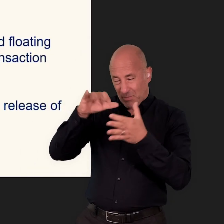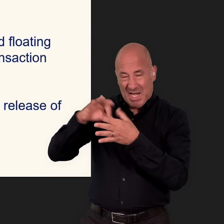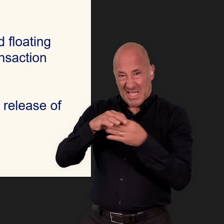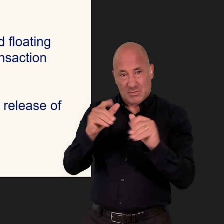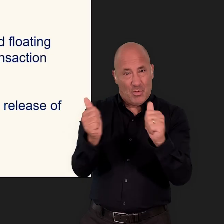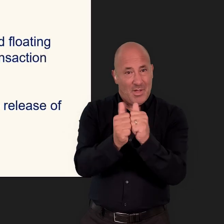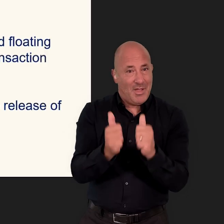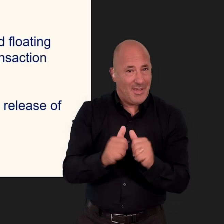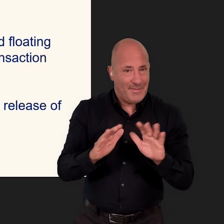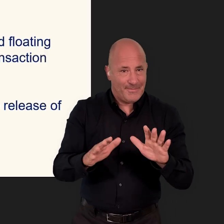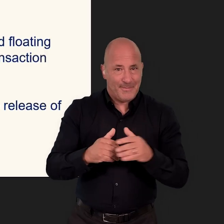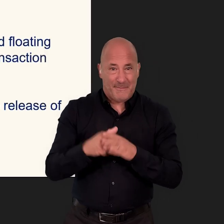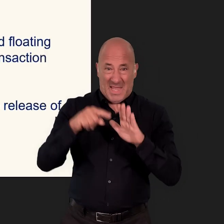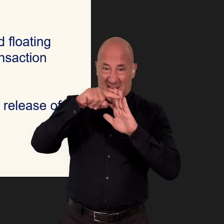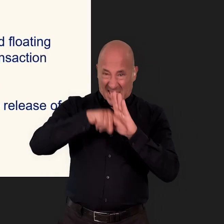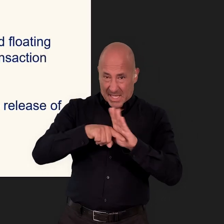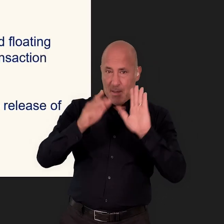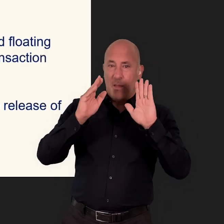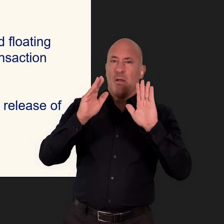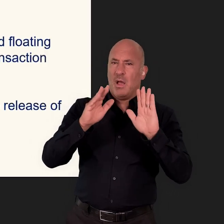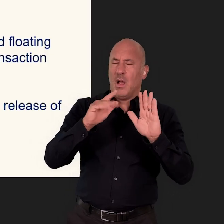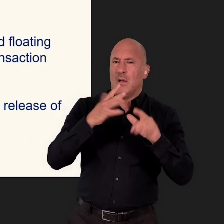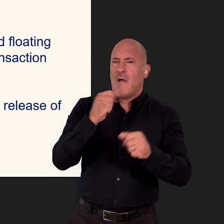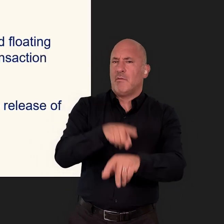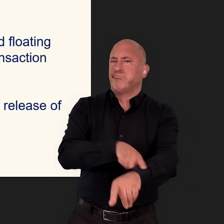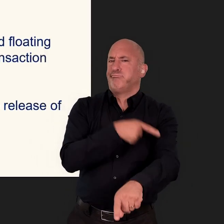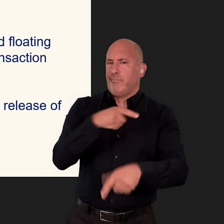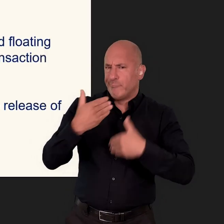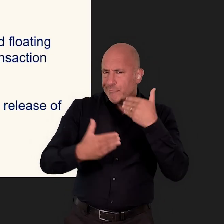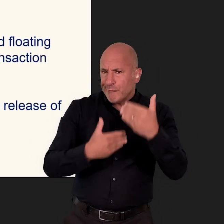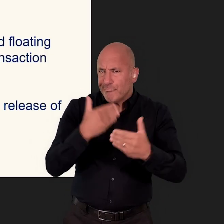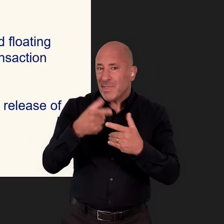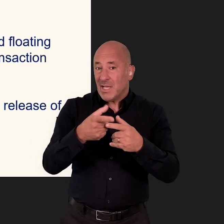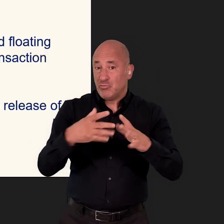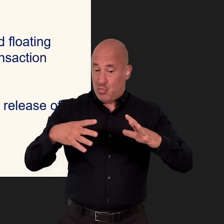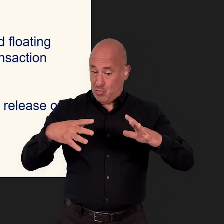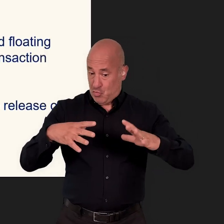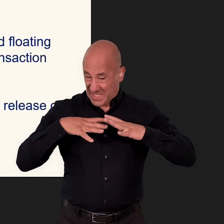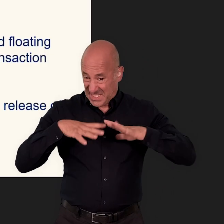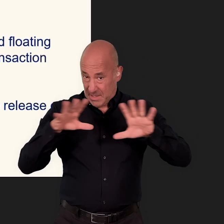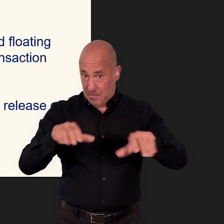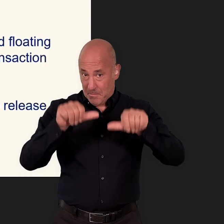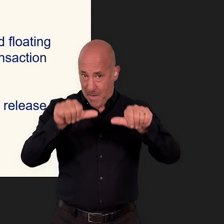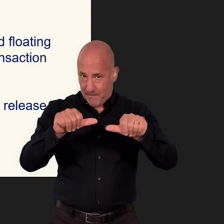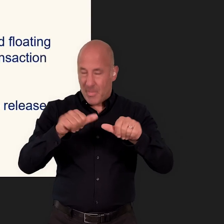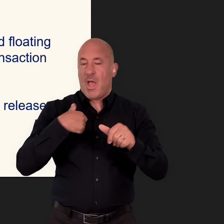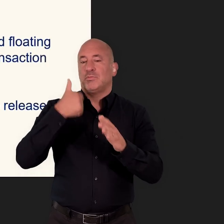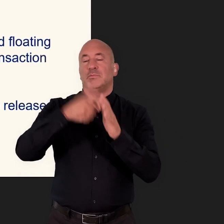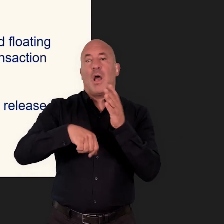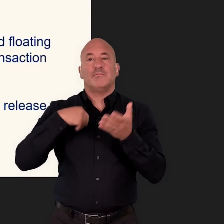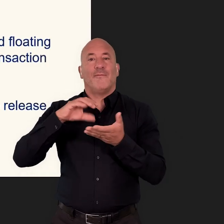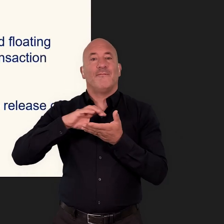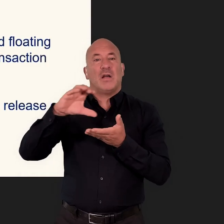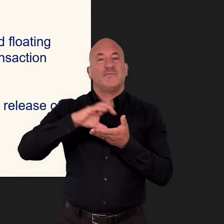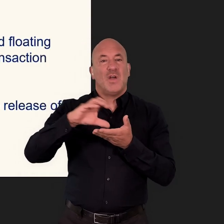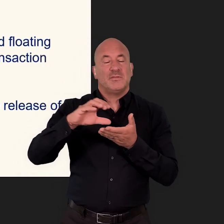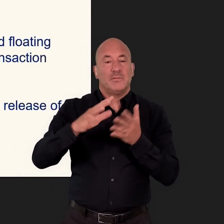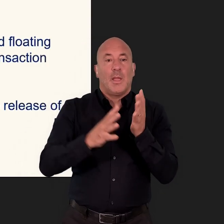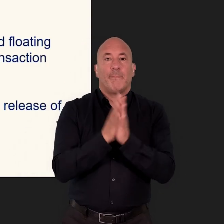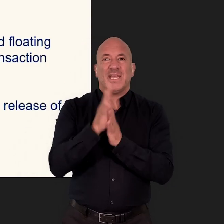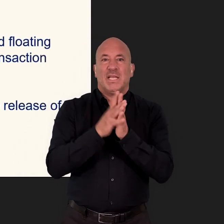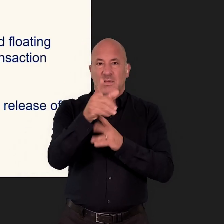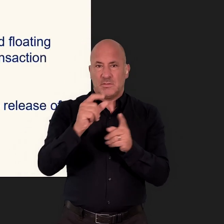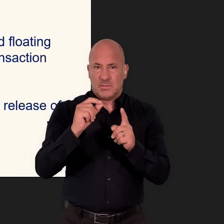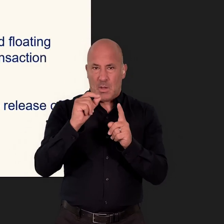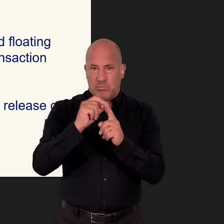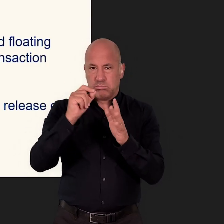to the transaction. These legal commitments will take time and will need to be in place before the release of any grant funding,